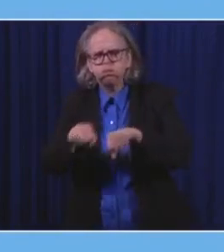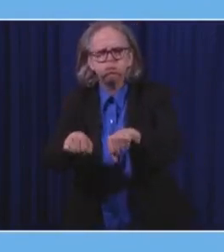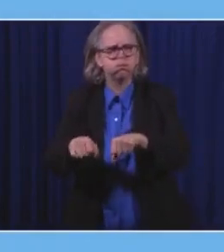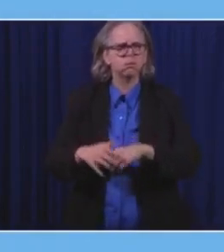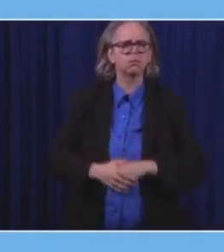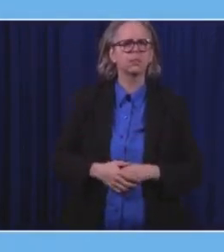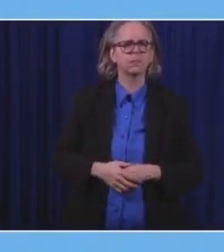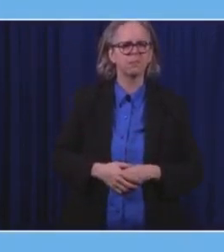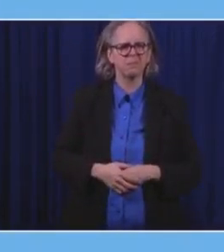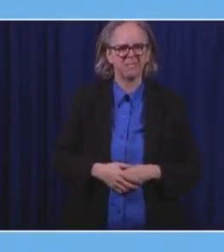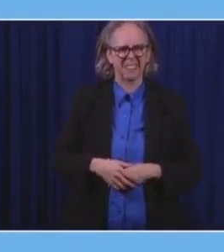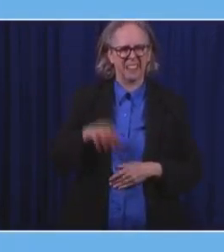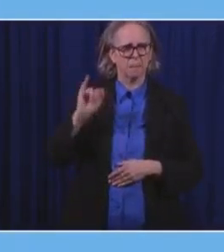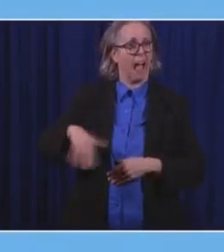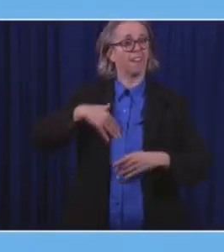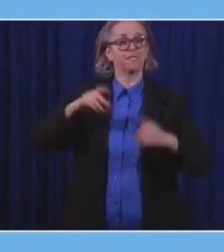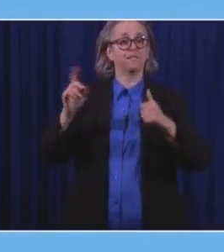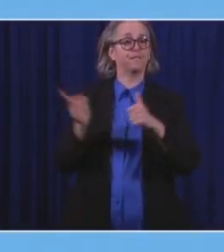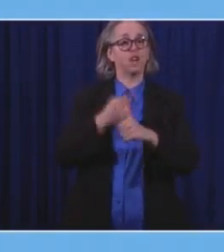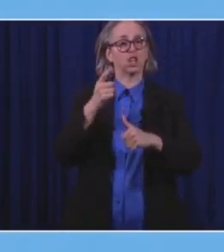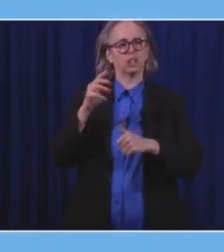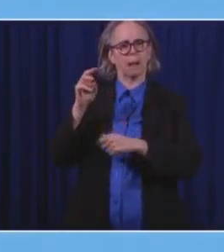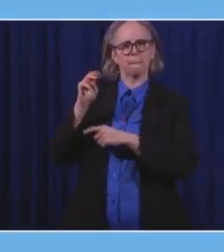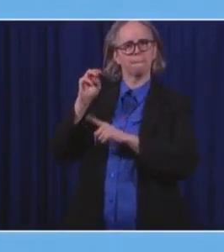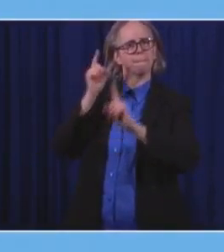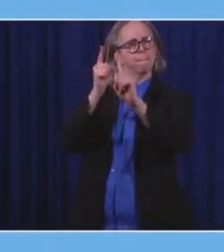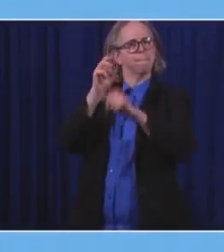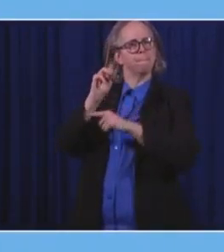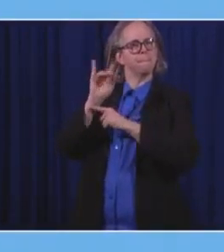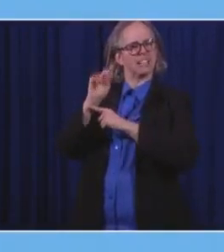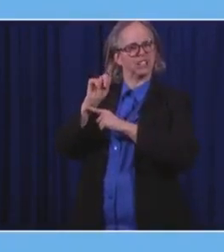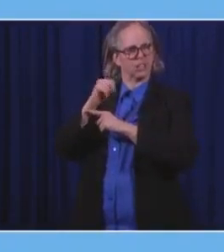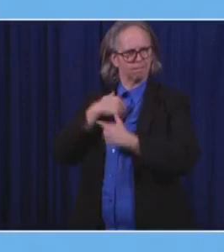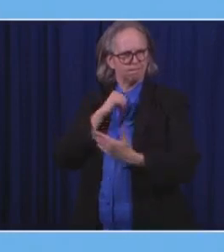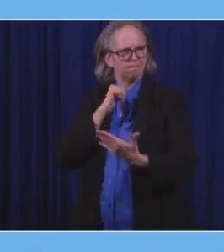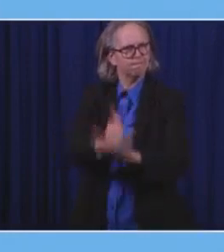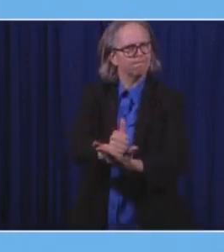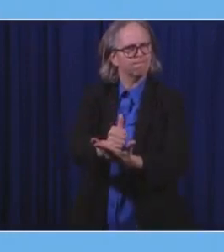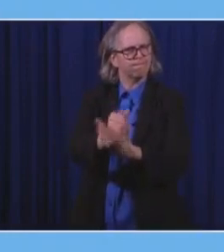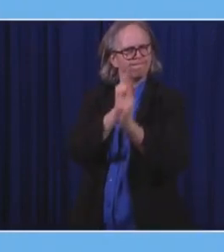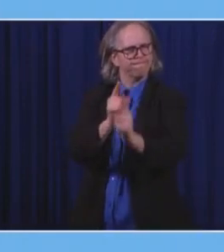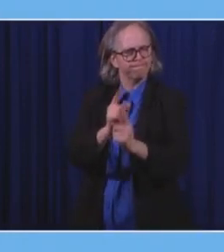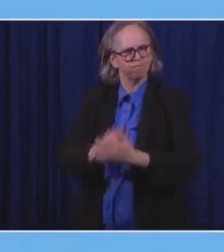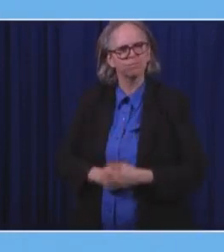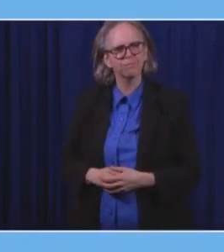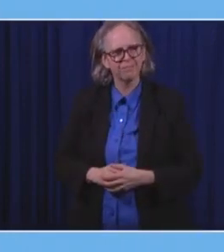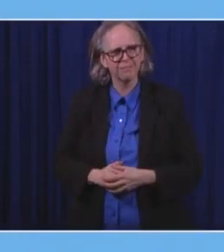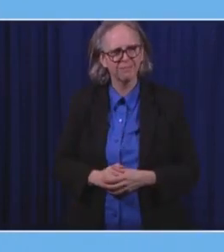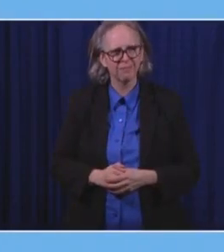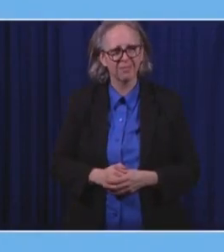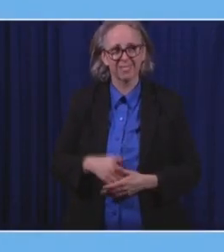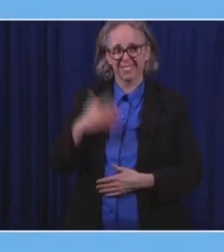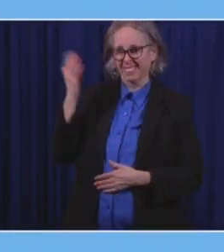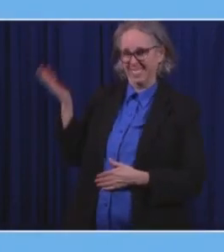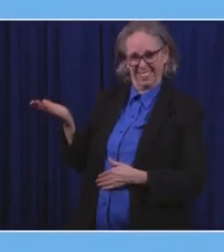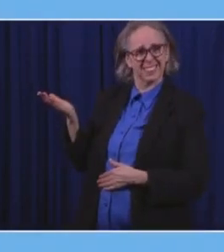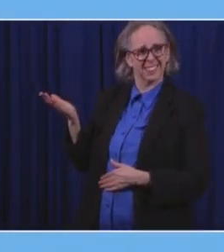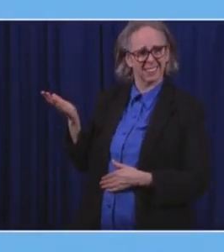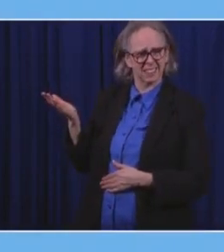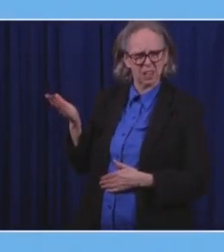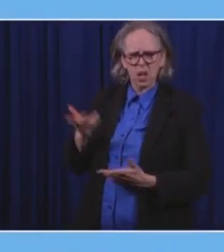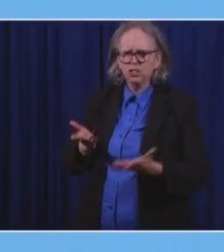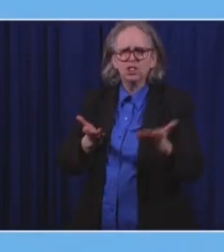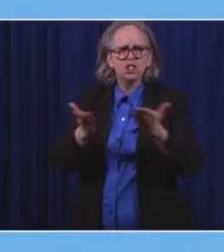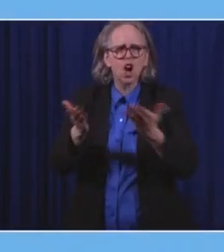This is my first mission at the Mid-Ohio Food Bank and in general. We are here serving families in the